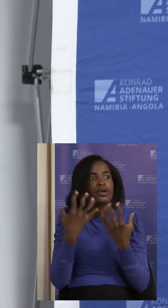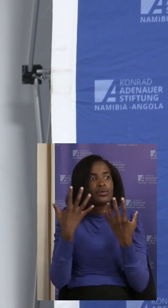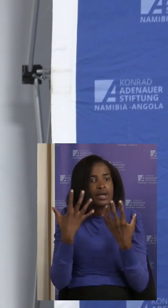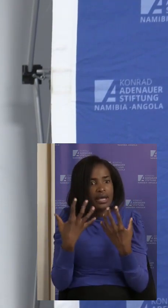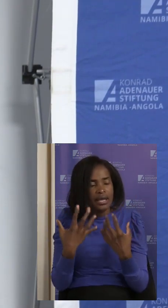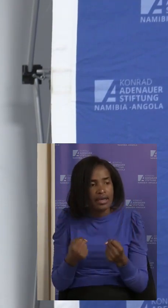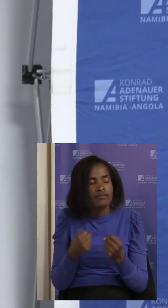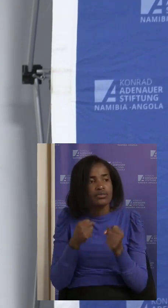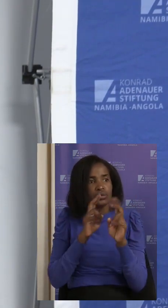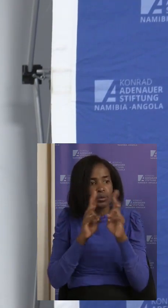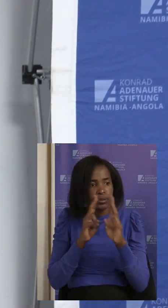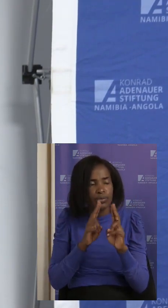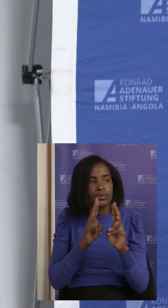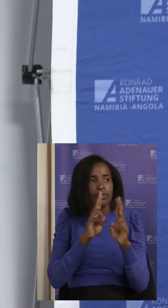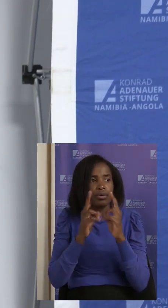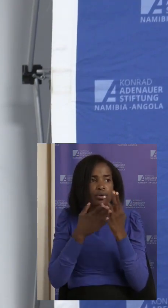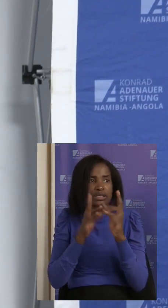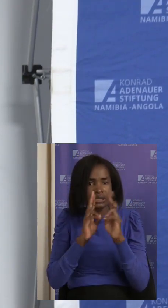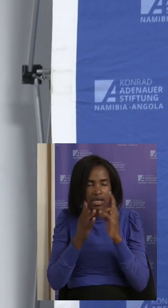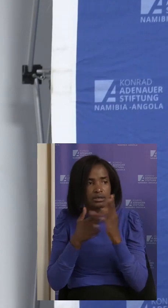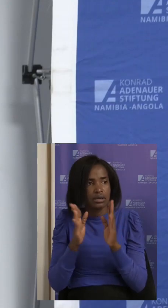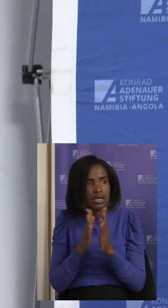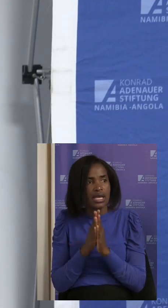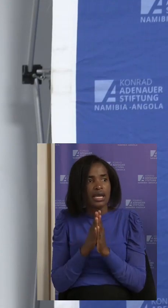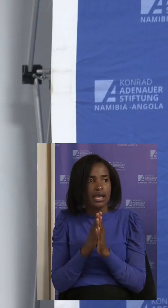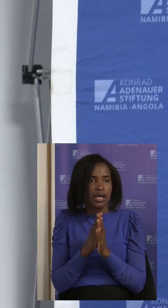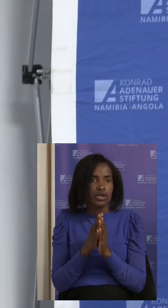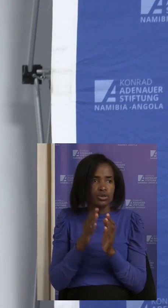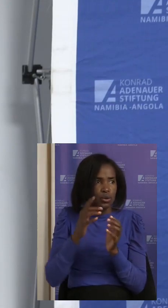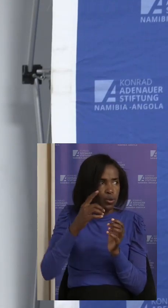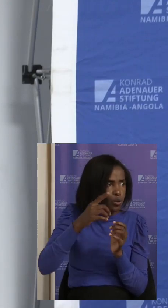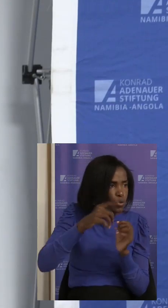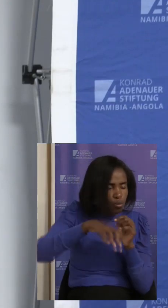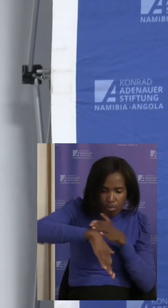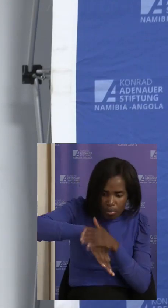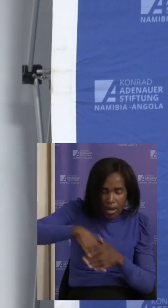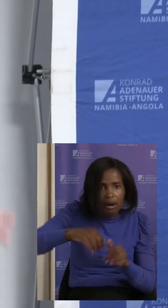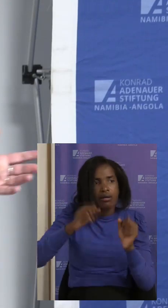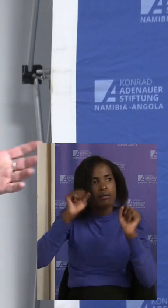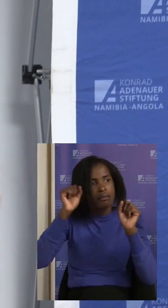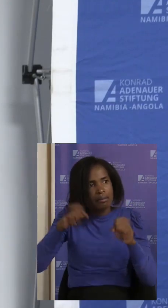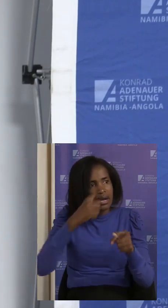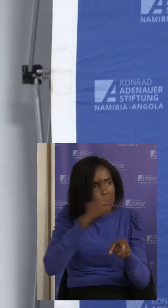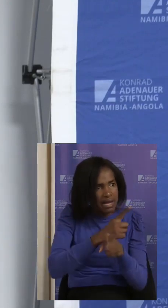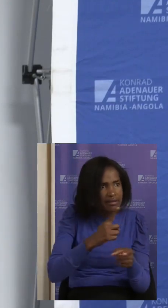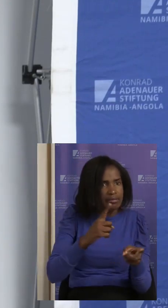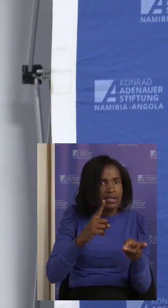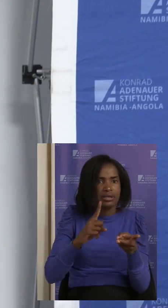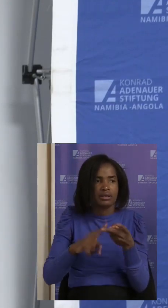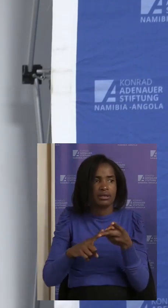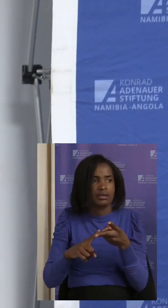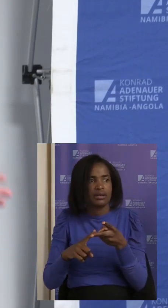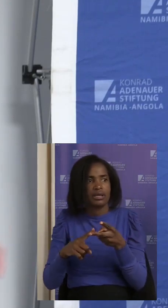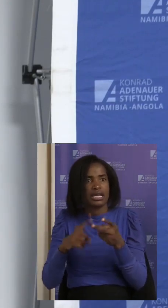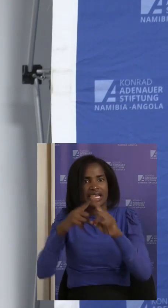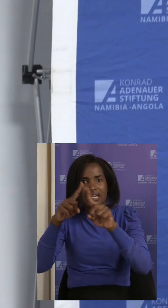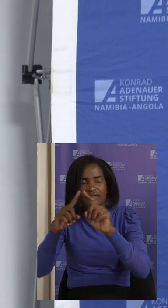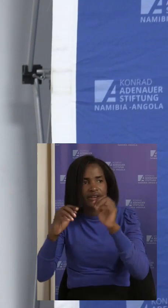it, we have to discuss it openly and invite all parts of the nation. It's from the government side, from the